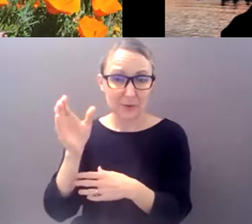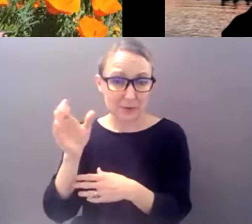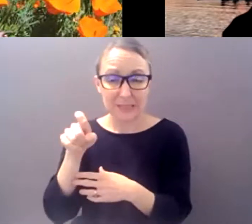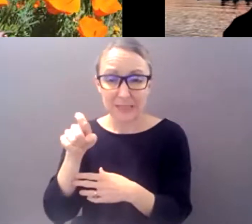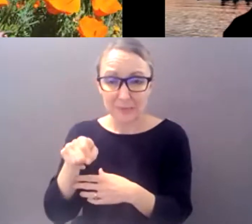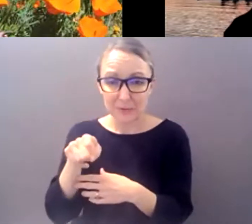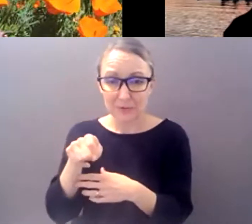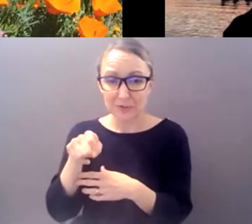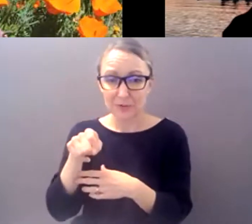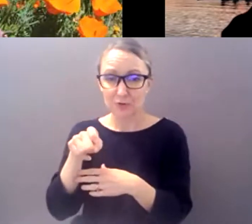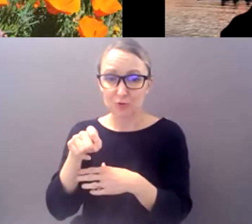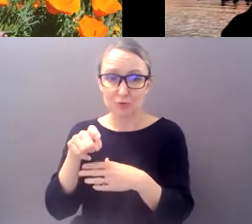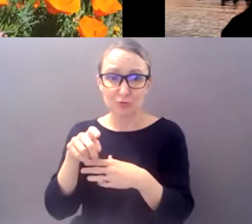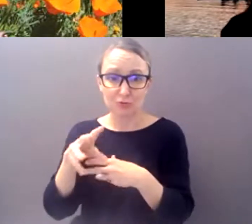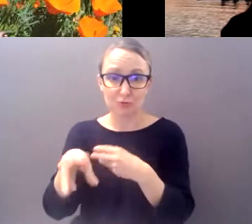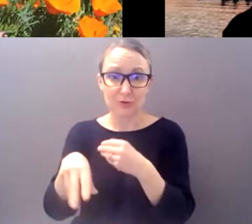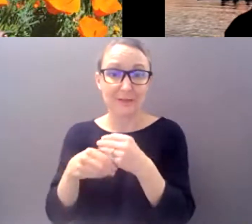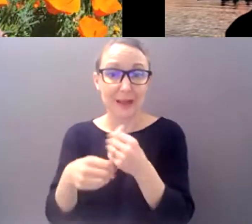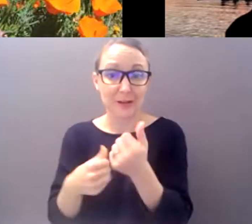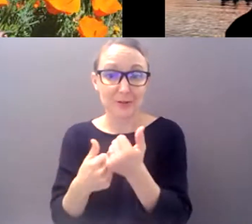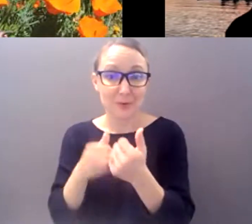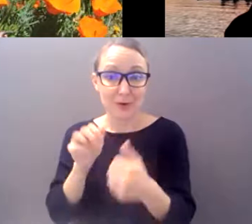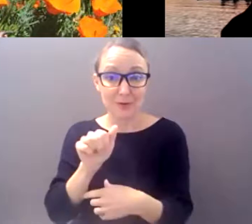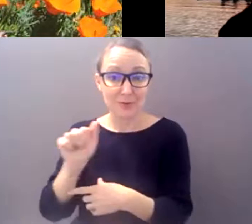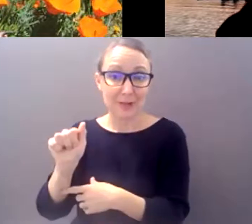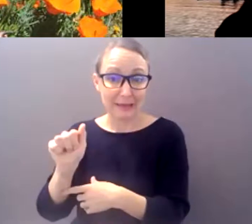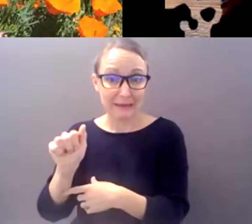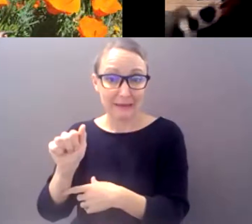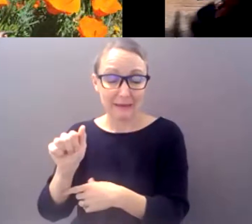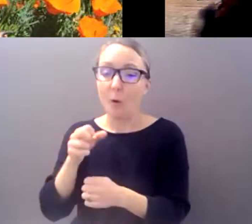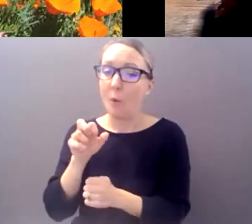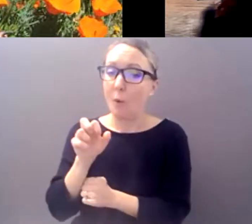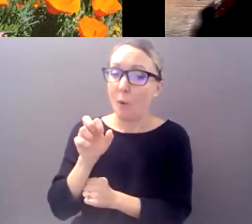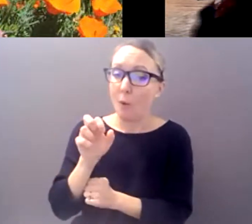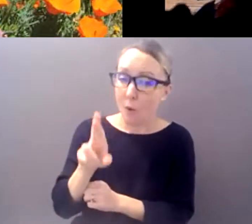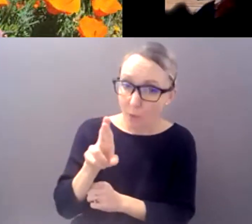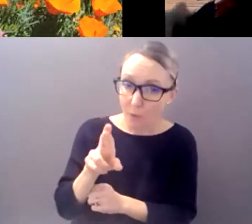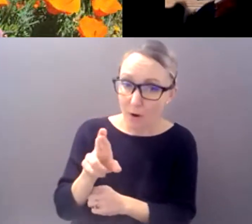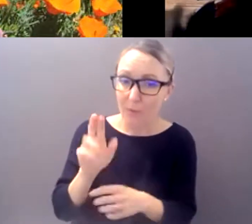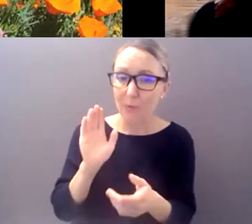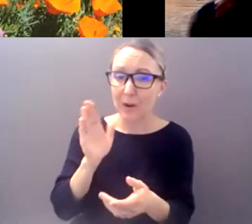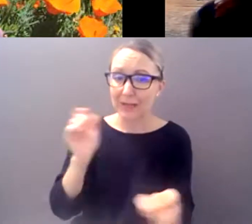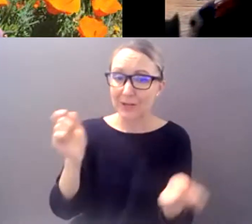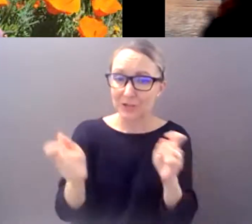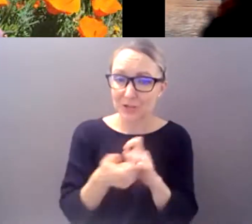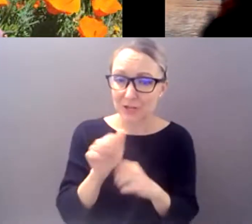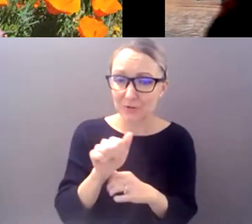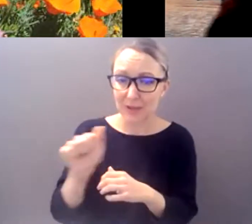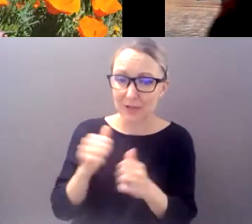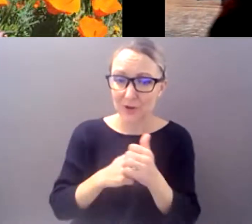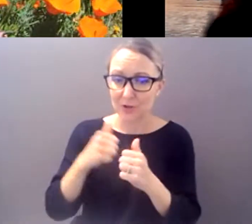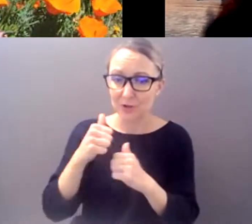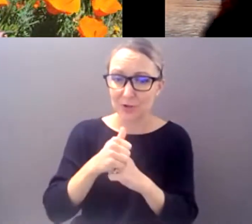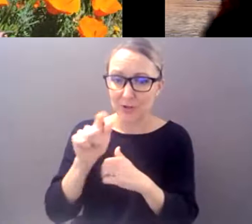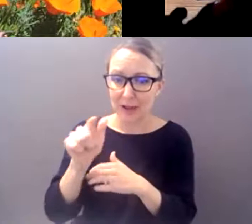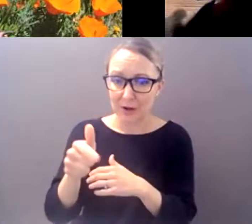the AAA, on what the AAA is currently doing, or will this fundamentally change the AAA structure in planning and